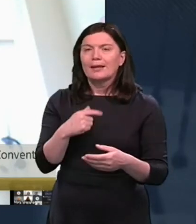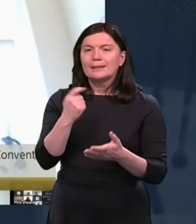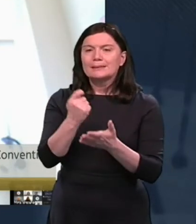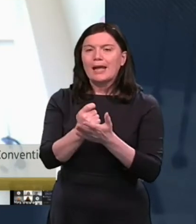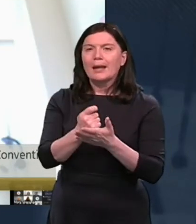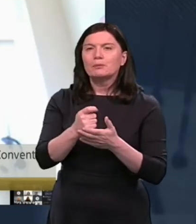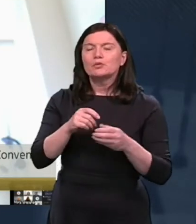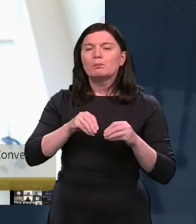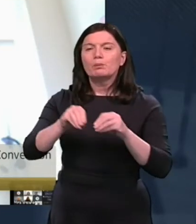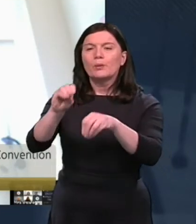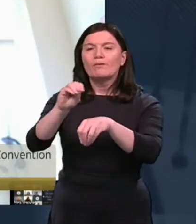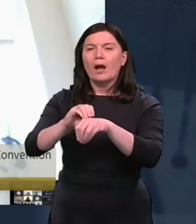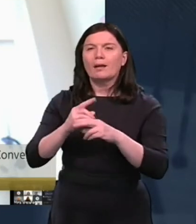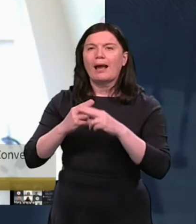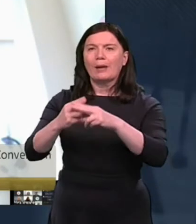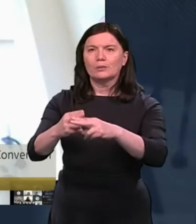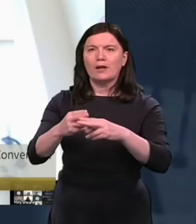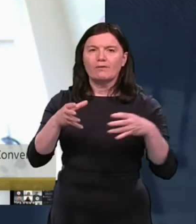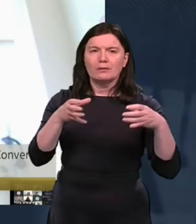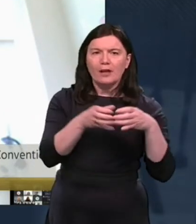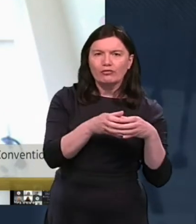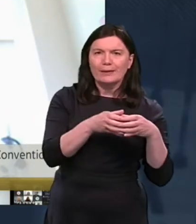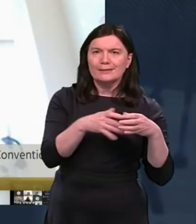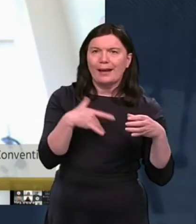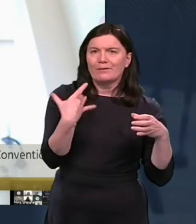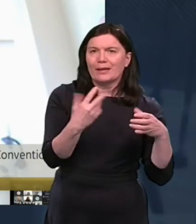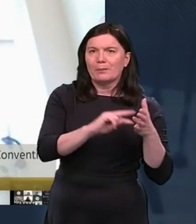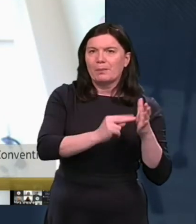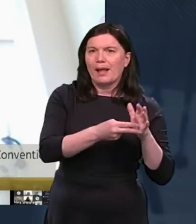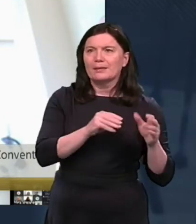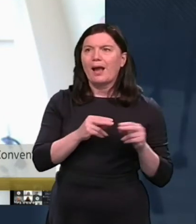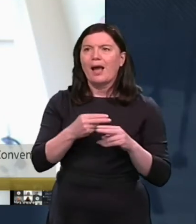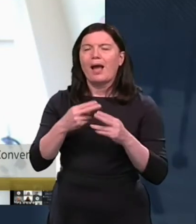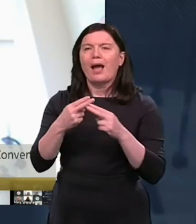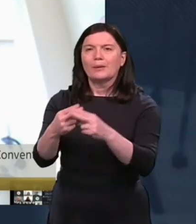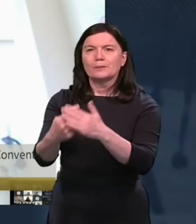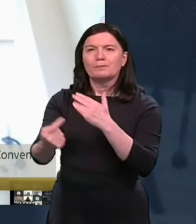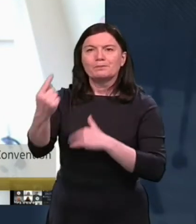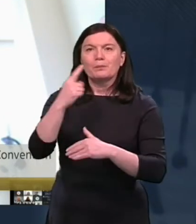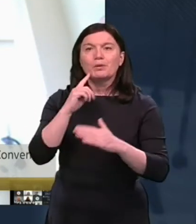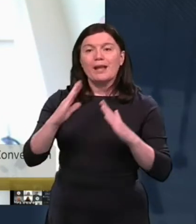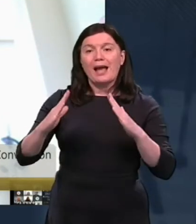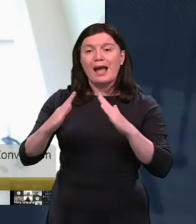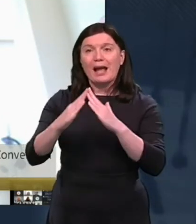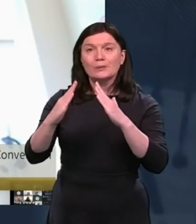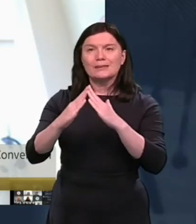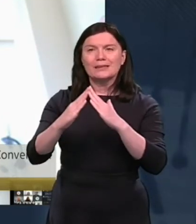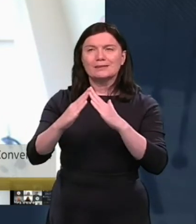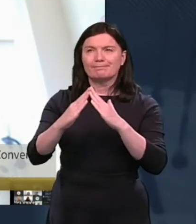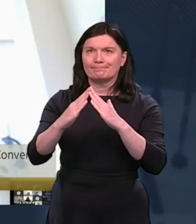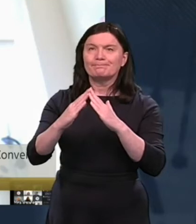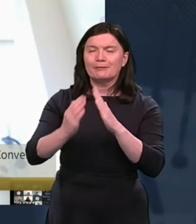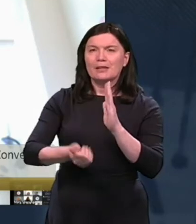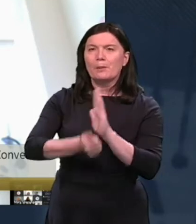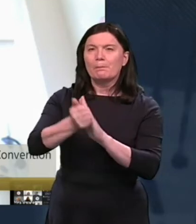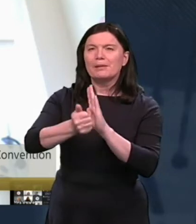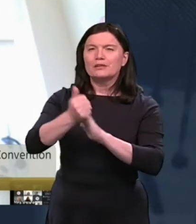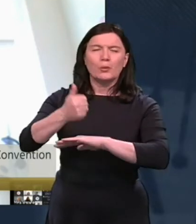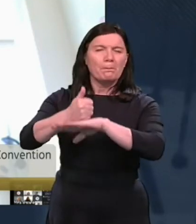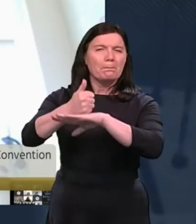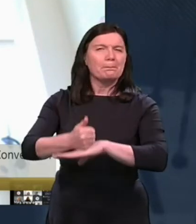congregated setting provisions. Even with universal design, houses are built to baseline standards, and this